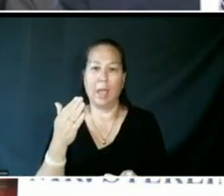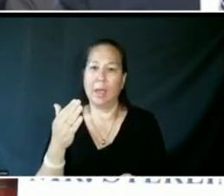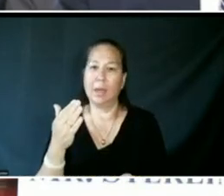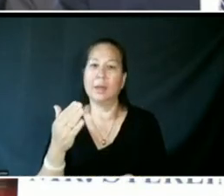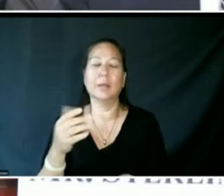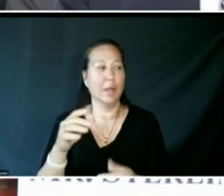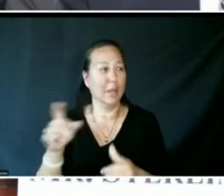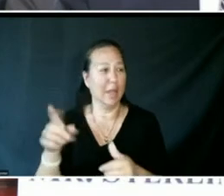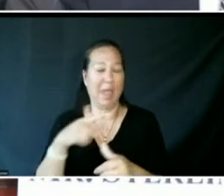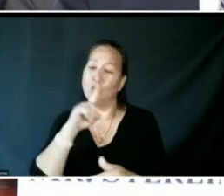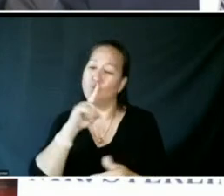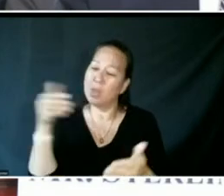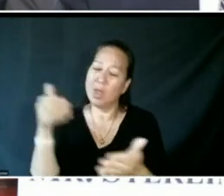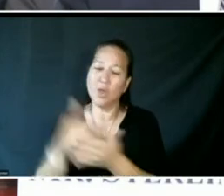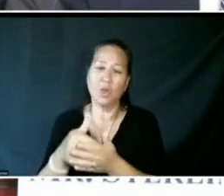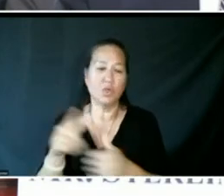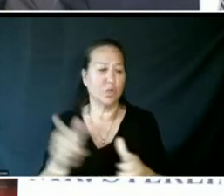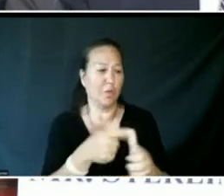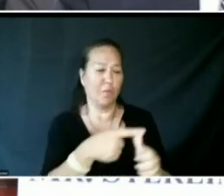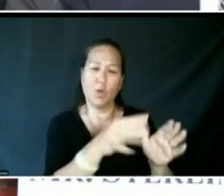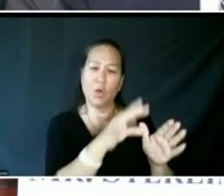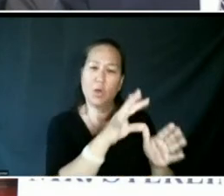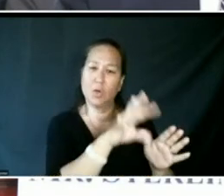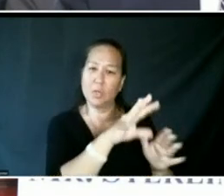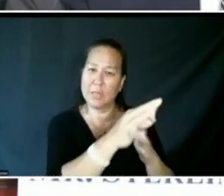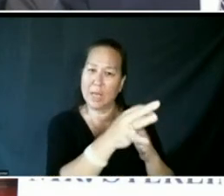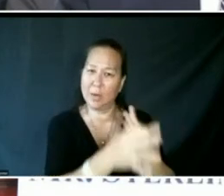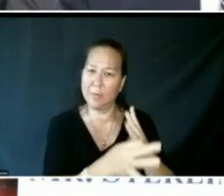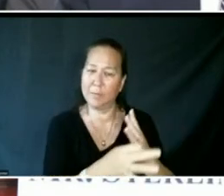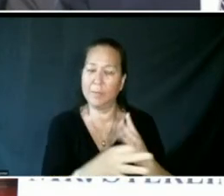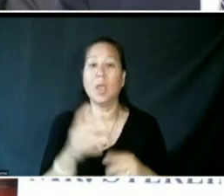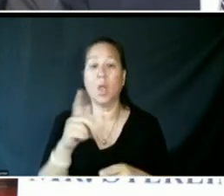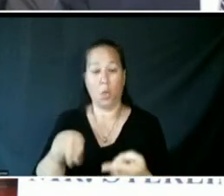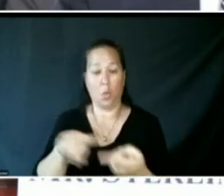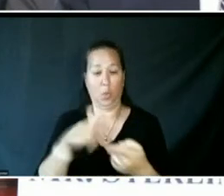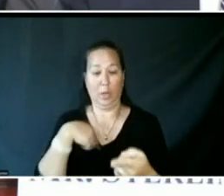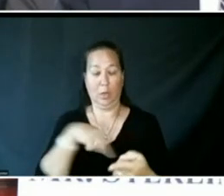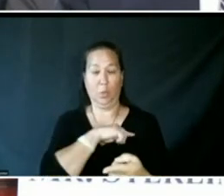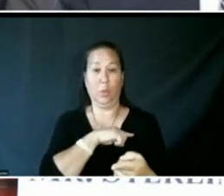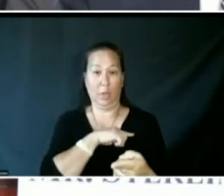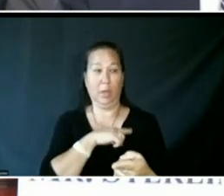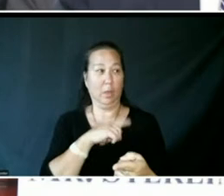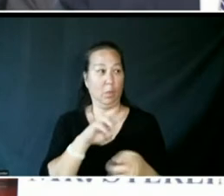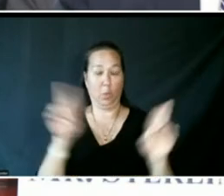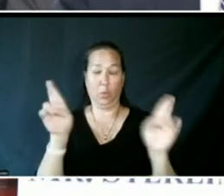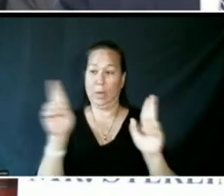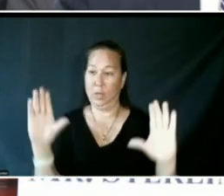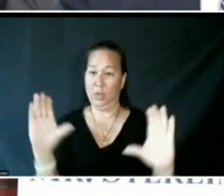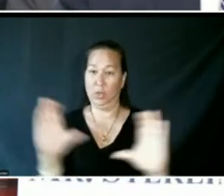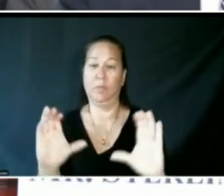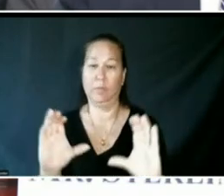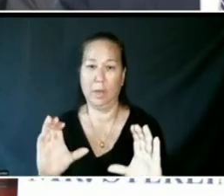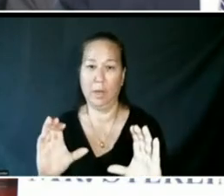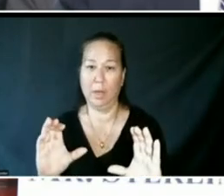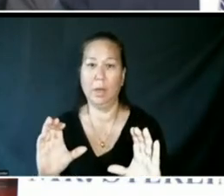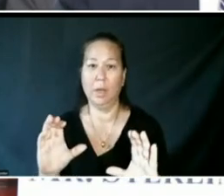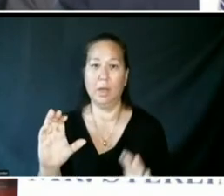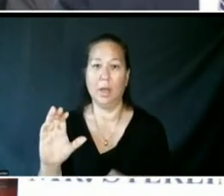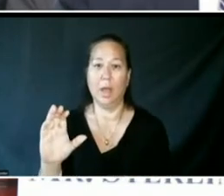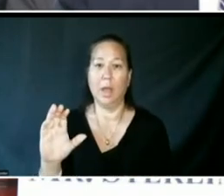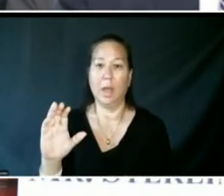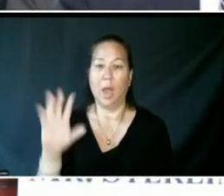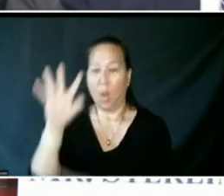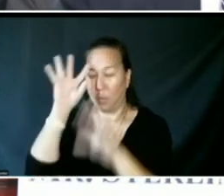count. And then upon the election being certified, President Trump, because he was within 0.5%, could ask